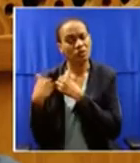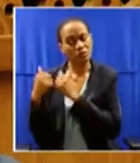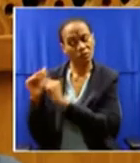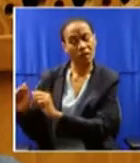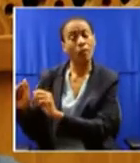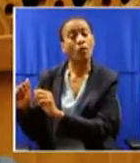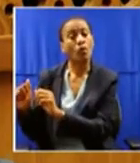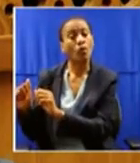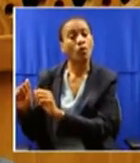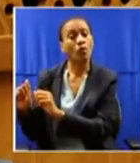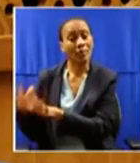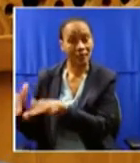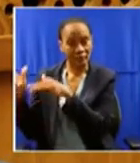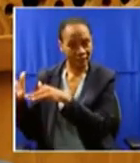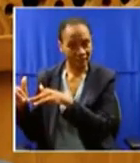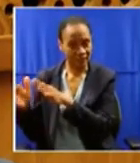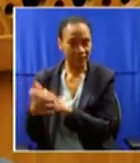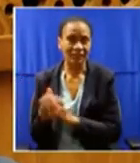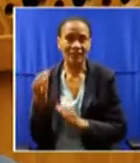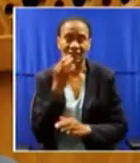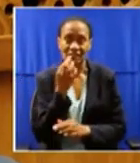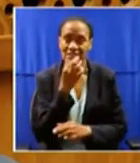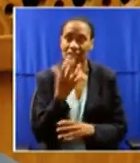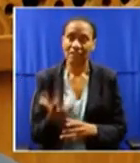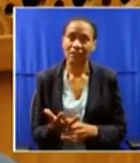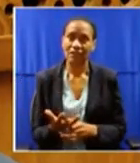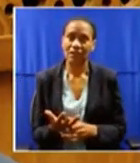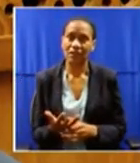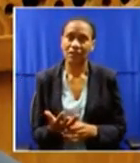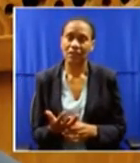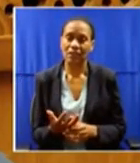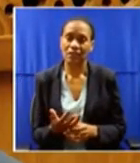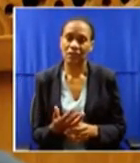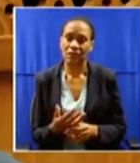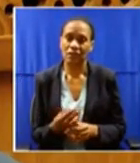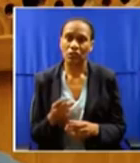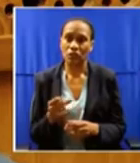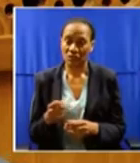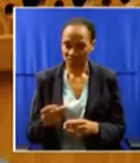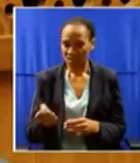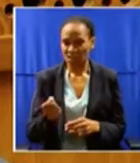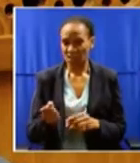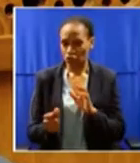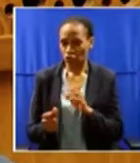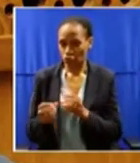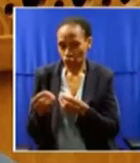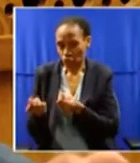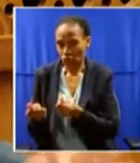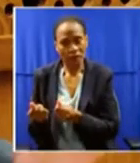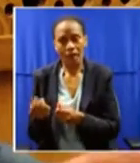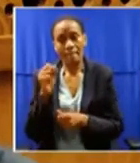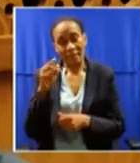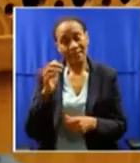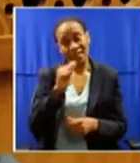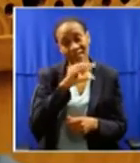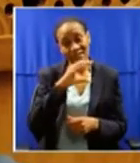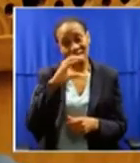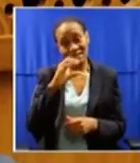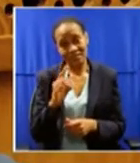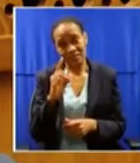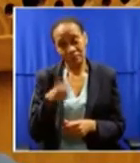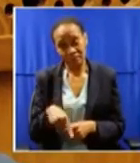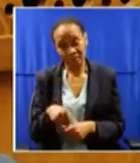Court ruling in the New Nation ruling. And yes, whilst it's not urgently necessary, we from the ACDP side, and I'm